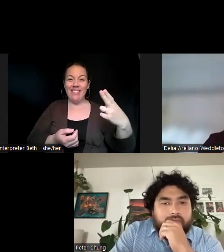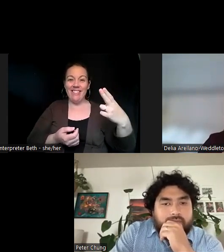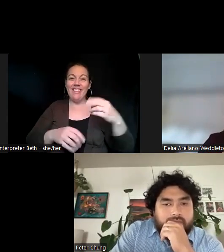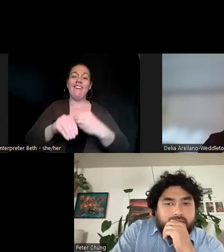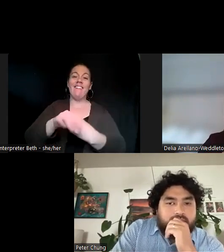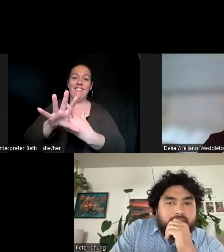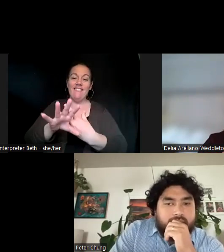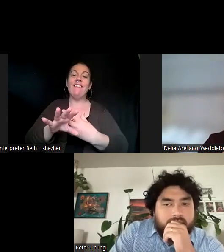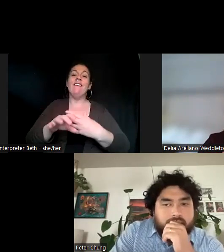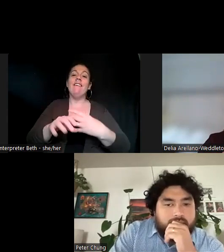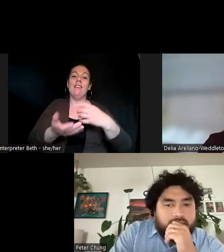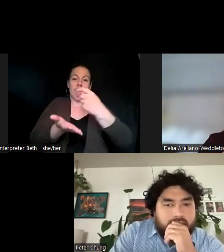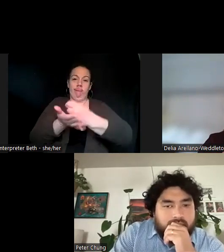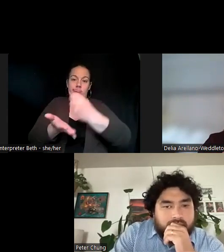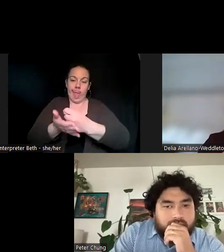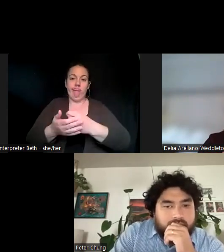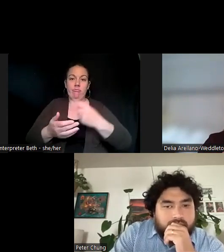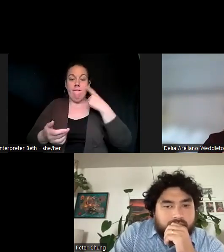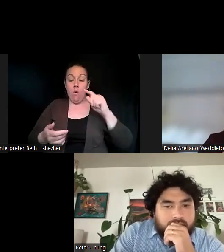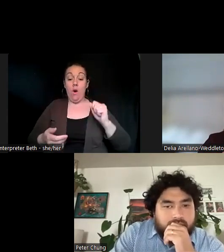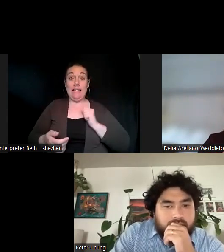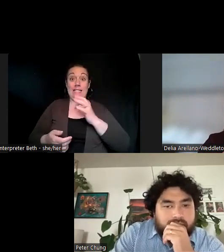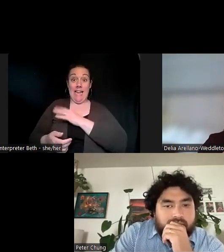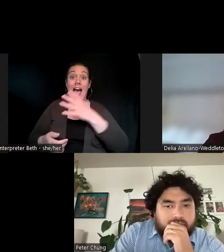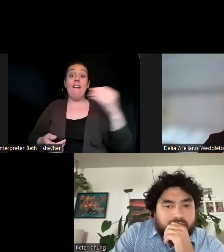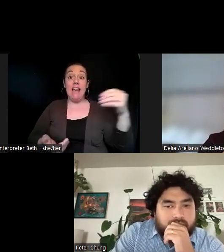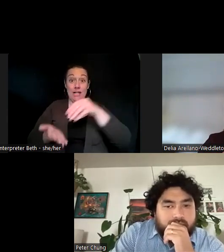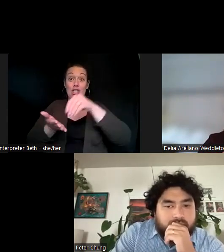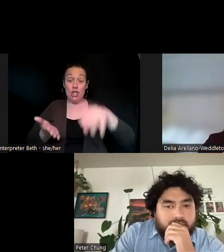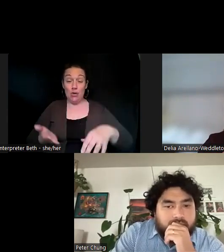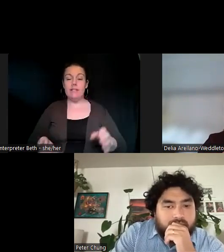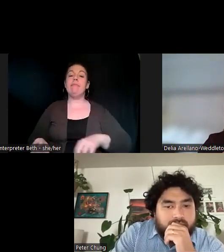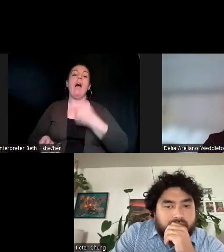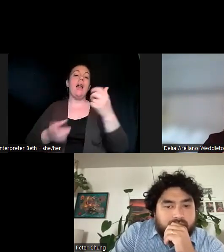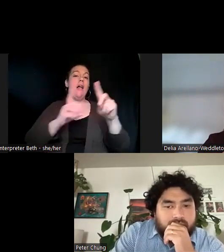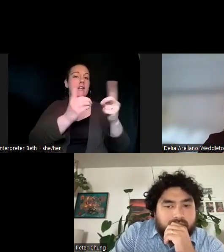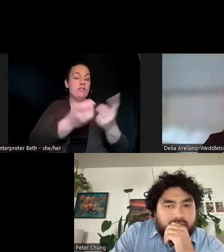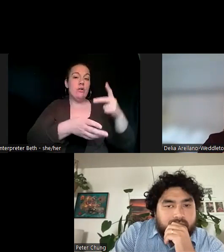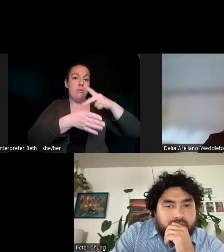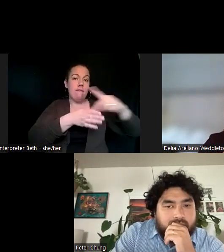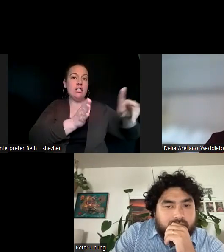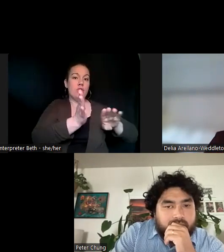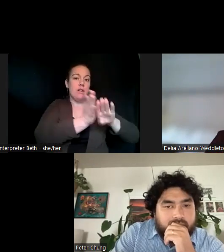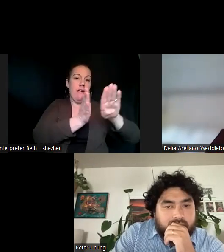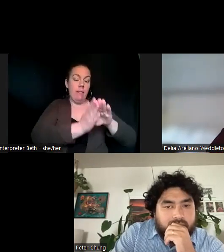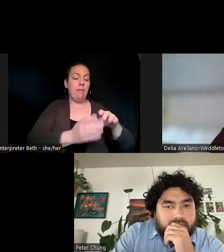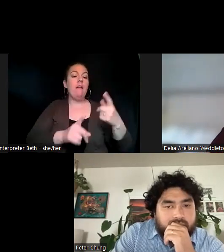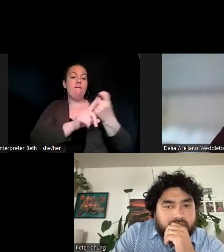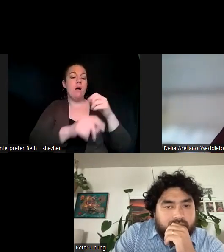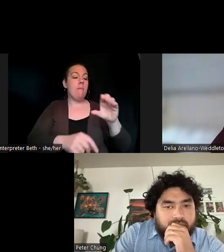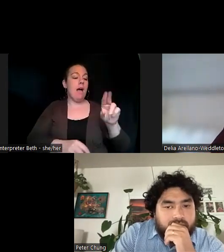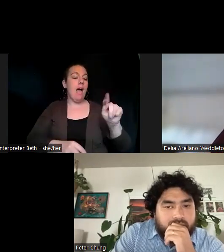We have another district that has been getting professional development from an organization called Outright Vermont, which is